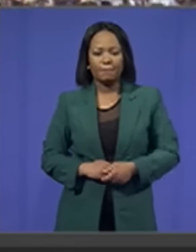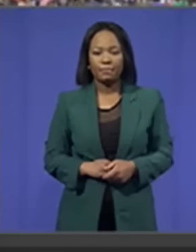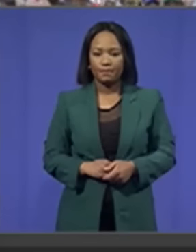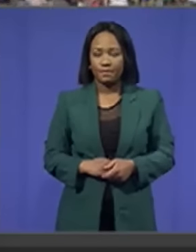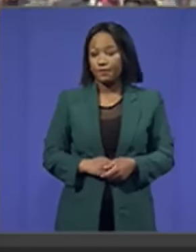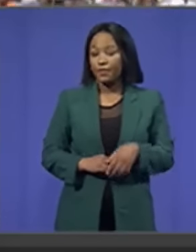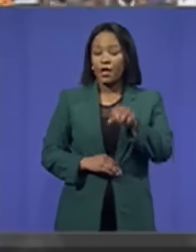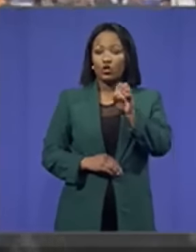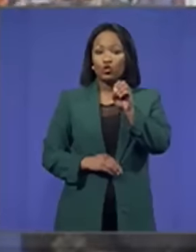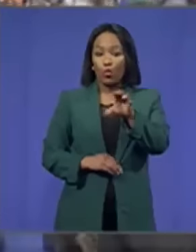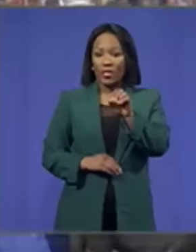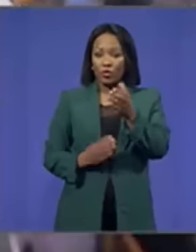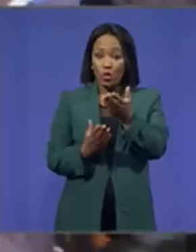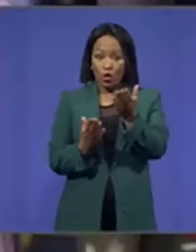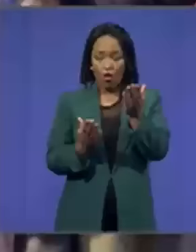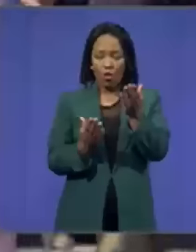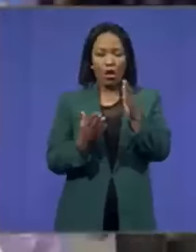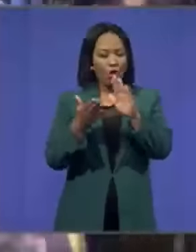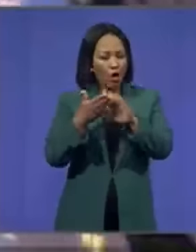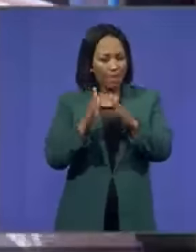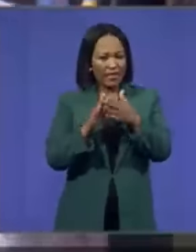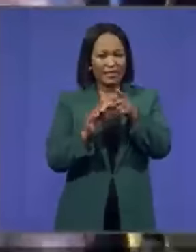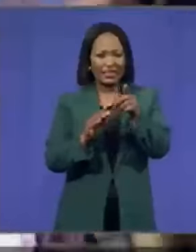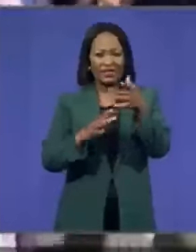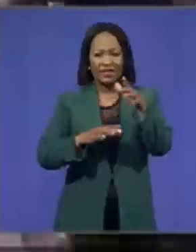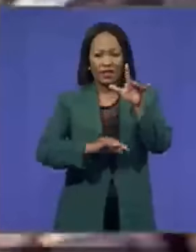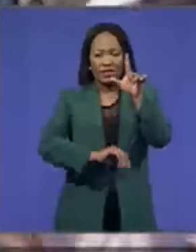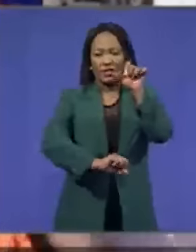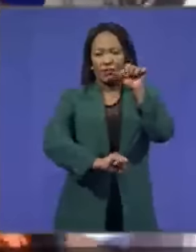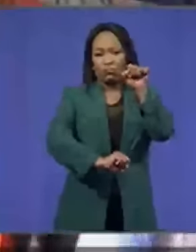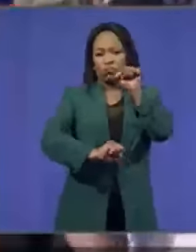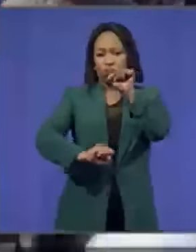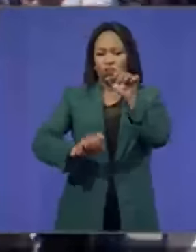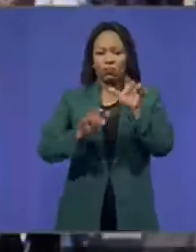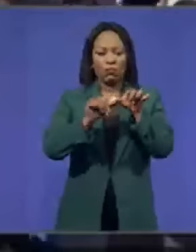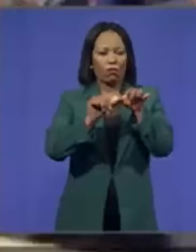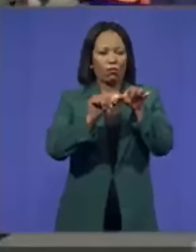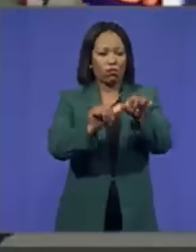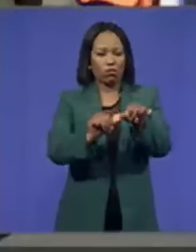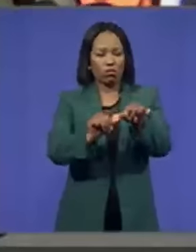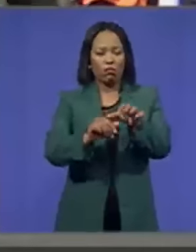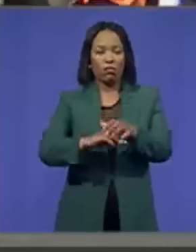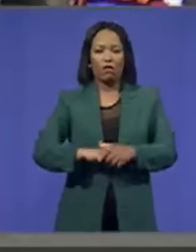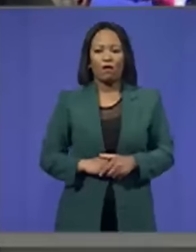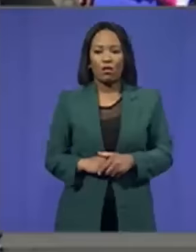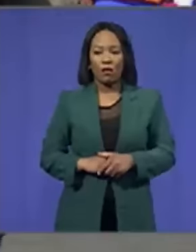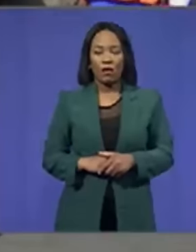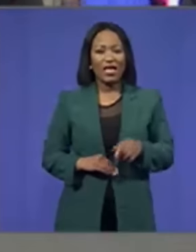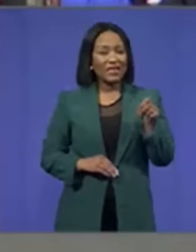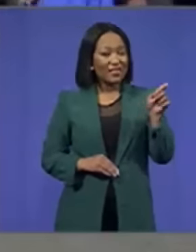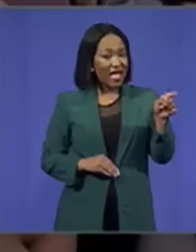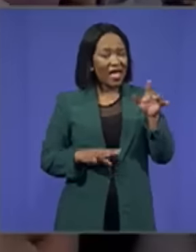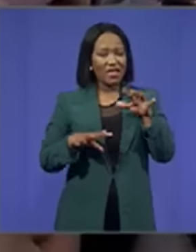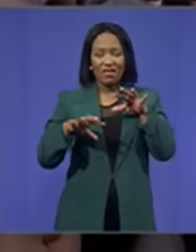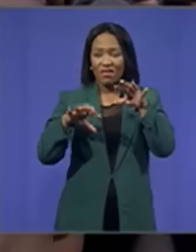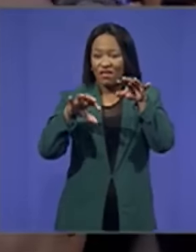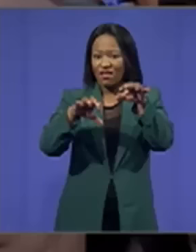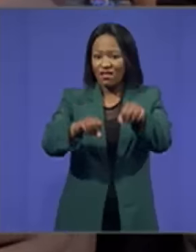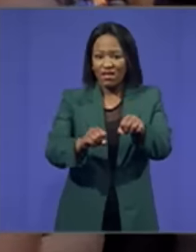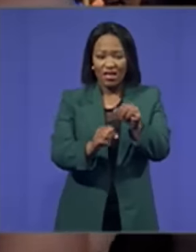ka Soweto teng baahi ba ile ba tswela pele ka boipelaetso ba bona. They have taken over babulala iksasa